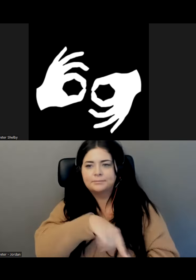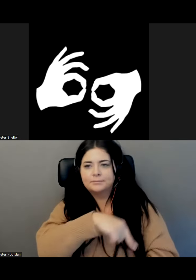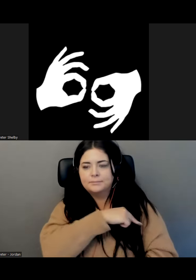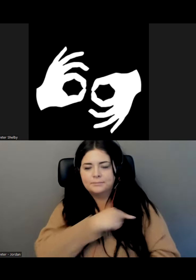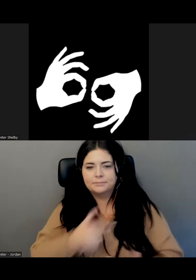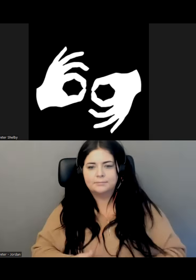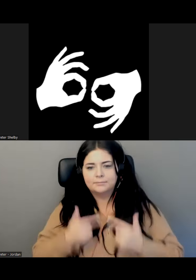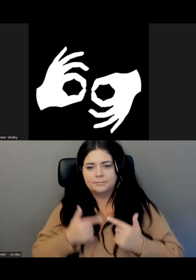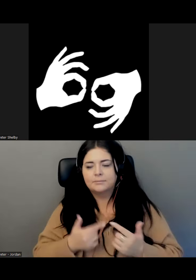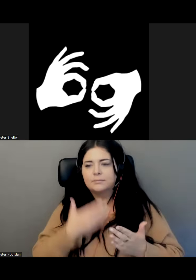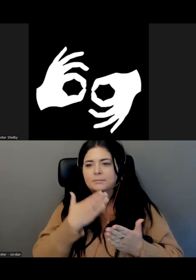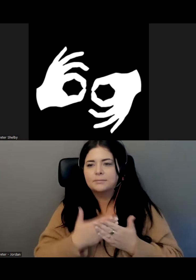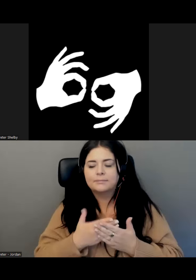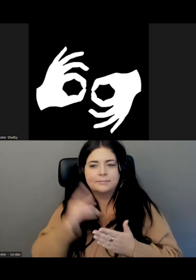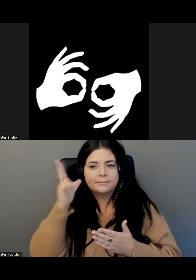care that they receive.